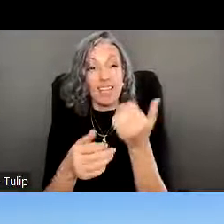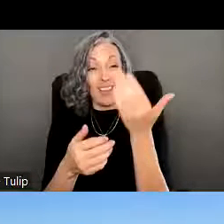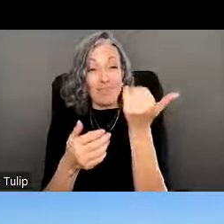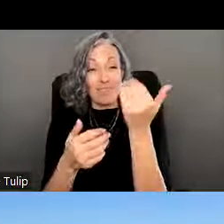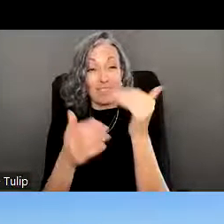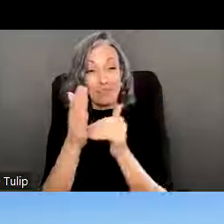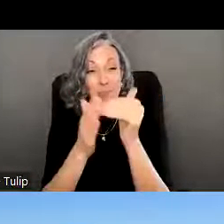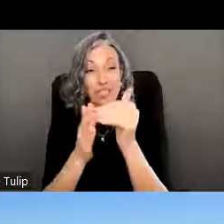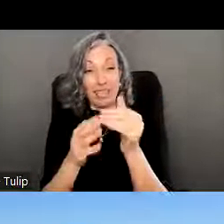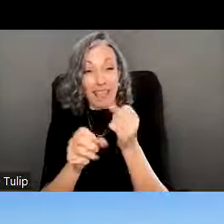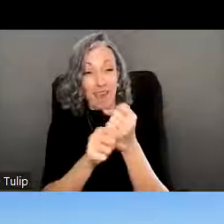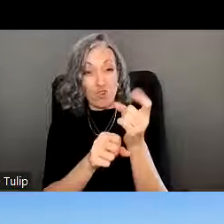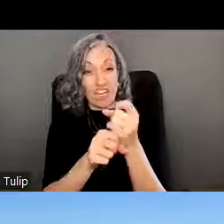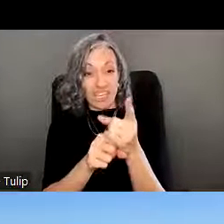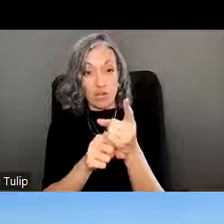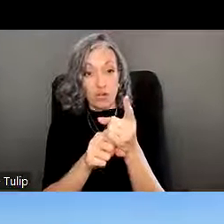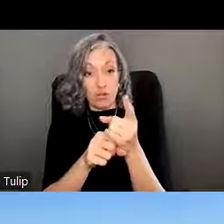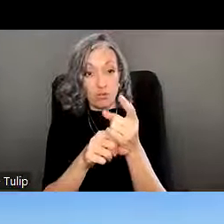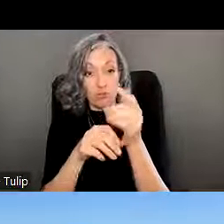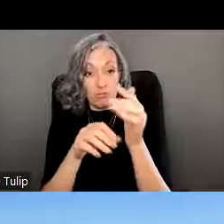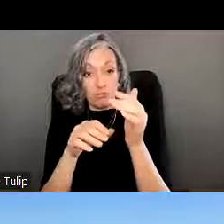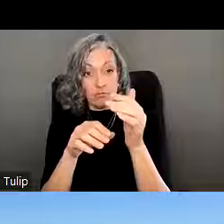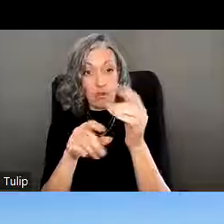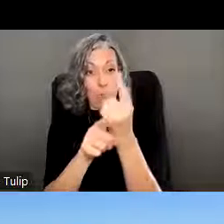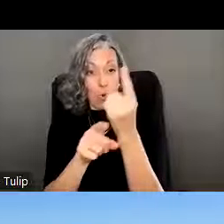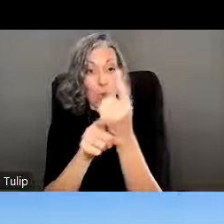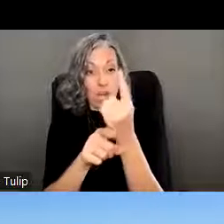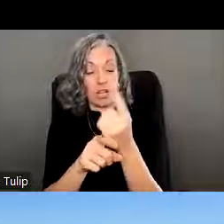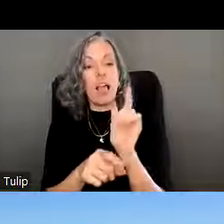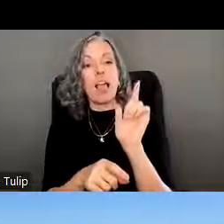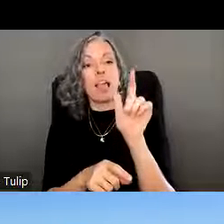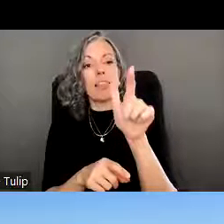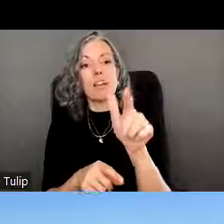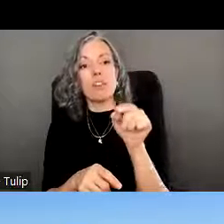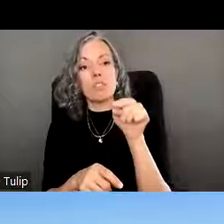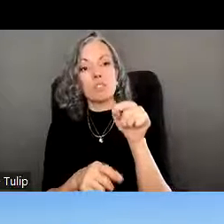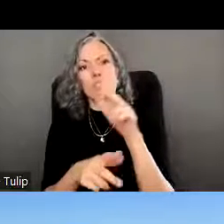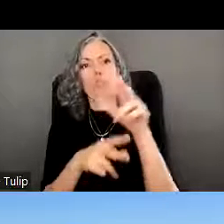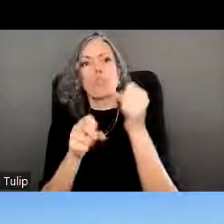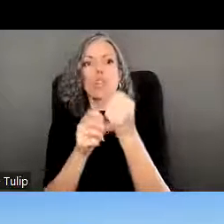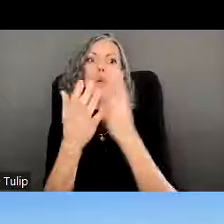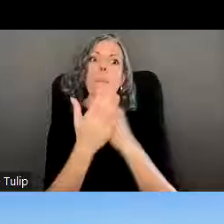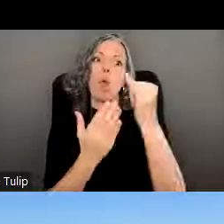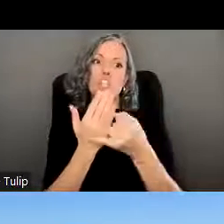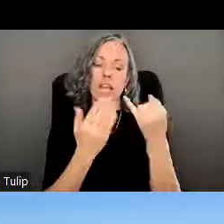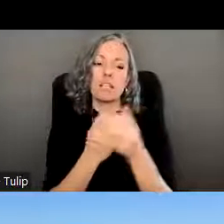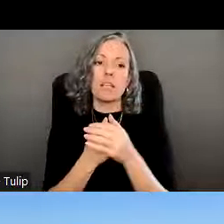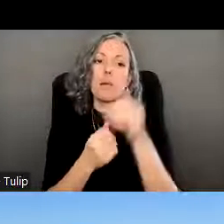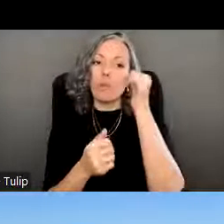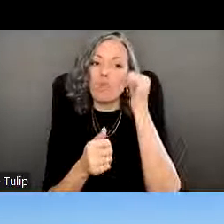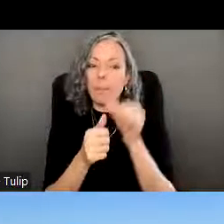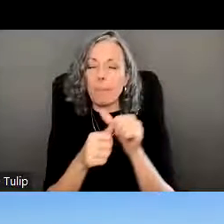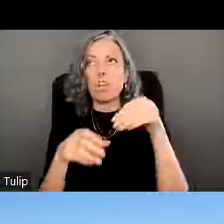million a year total appropriation. This was later memorialized. This was a 3-year project, but memorialized in, I